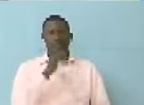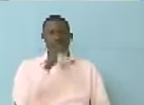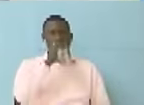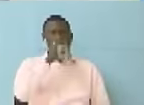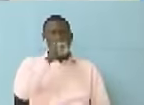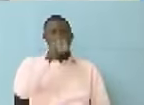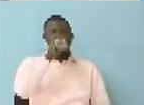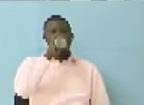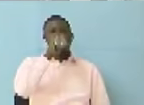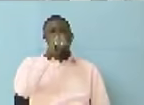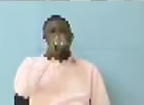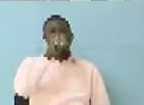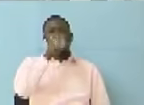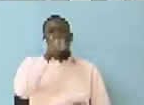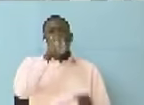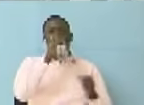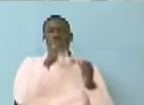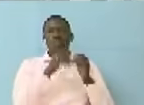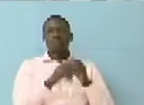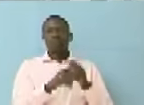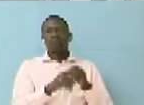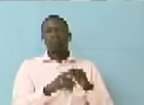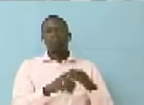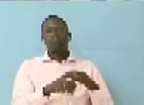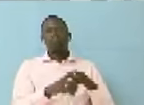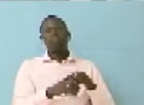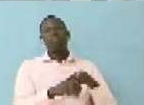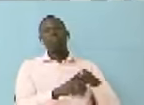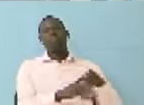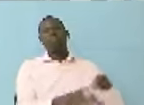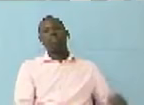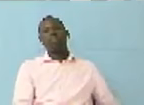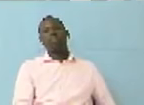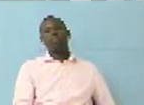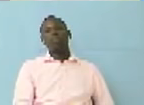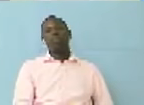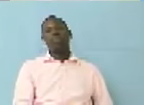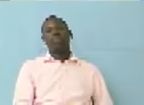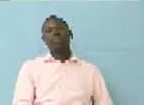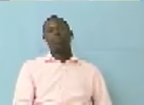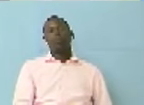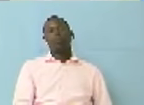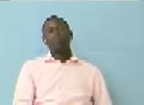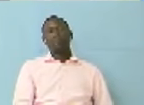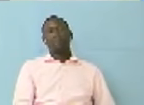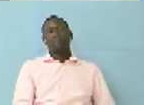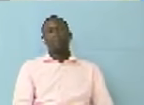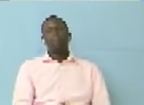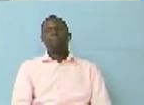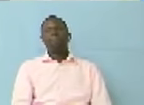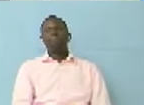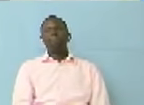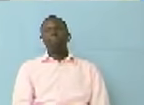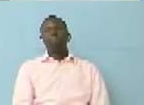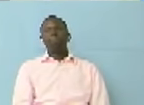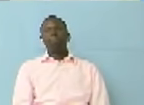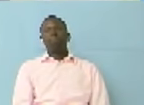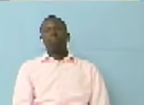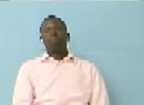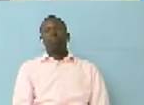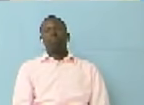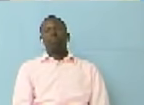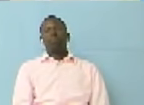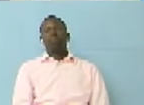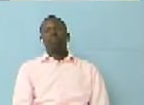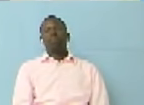Haidara from the NIA. Lang Tombong Tamba, who was he at the time? He was the deputy CDS